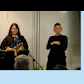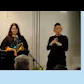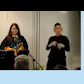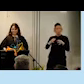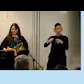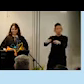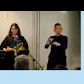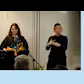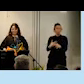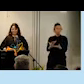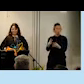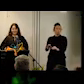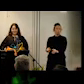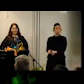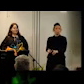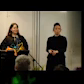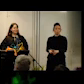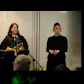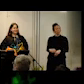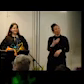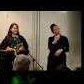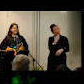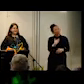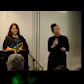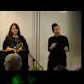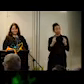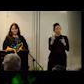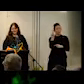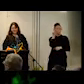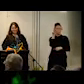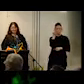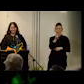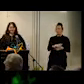delay dementia. So thank you so much for listening.